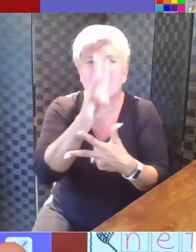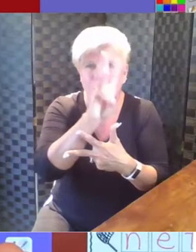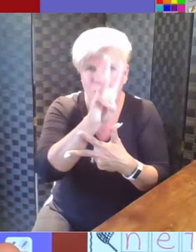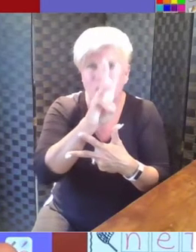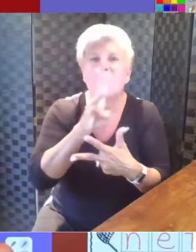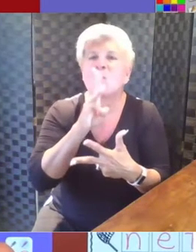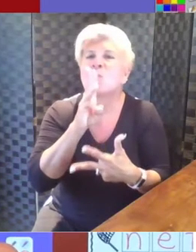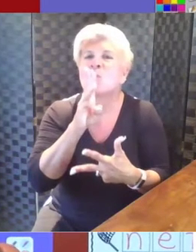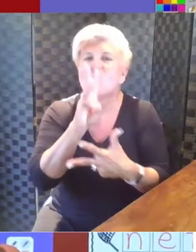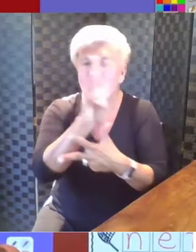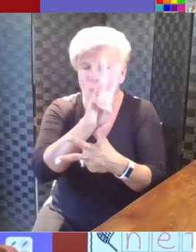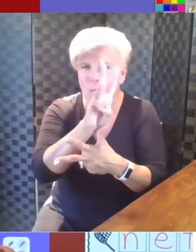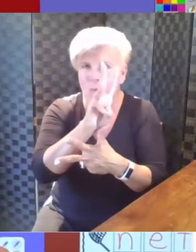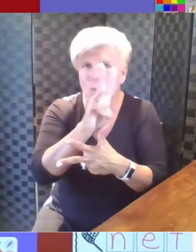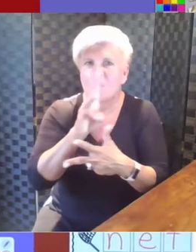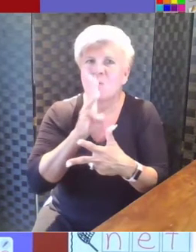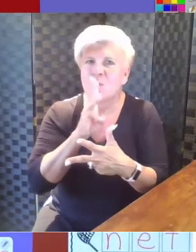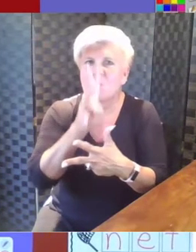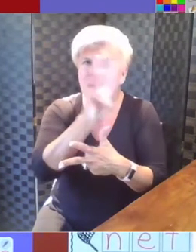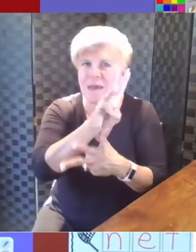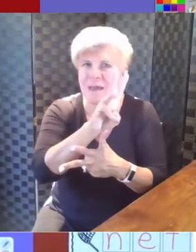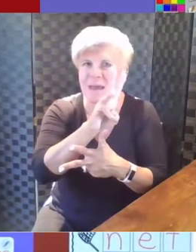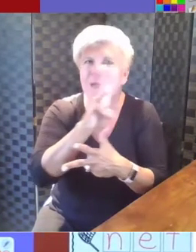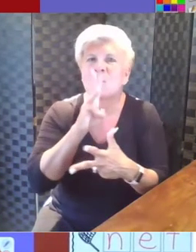W. W.